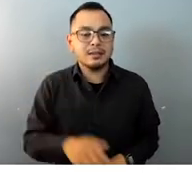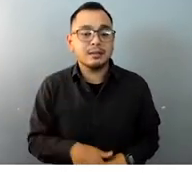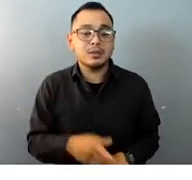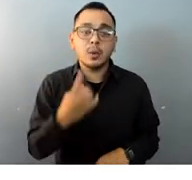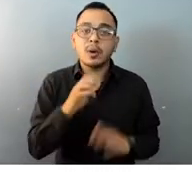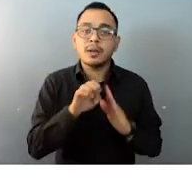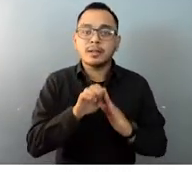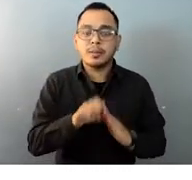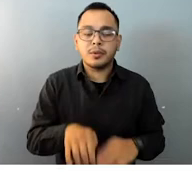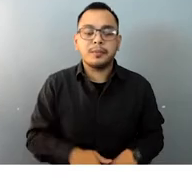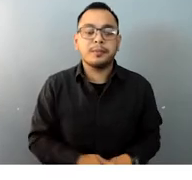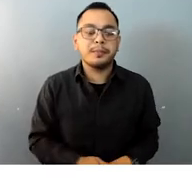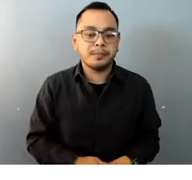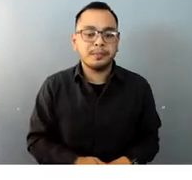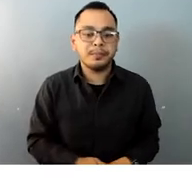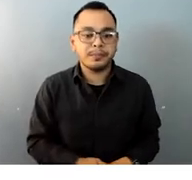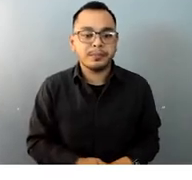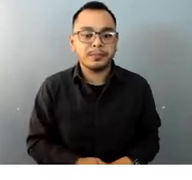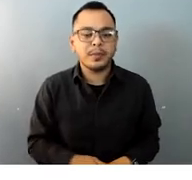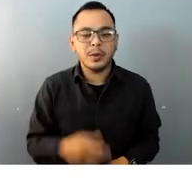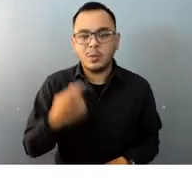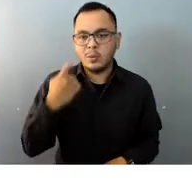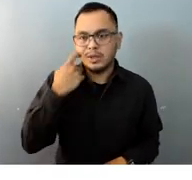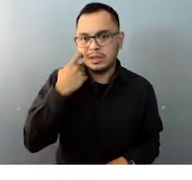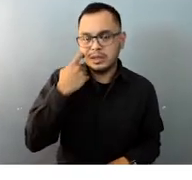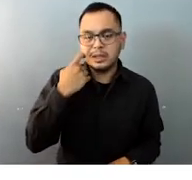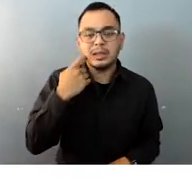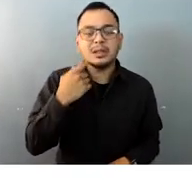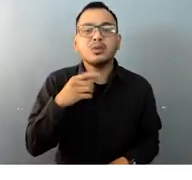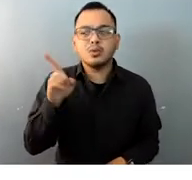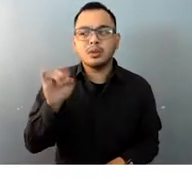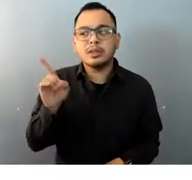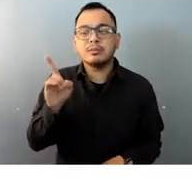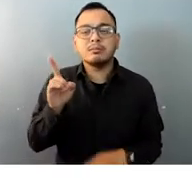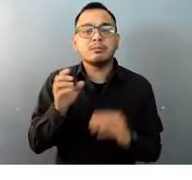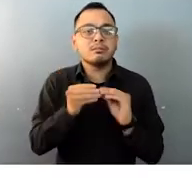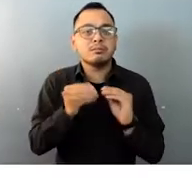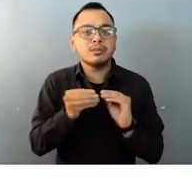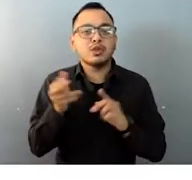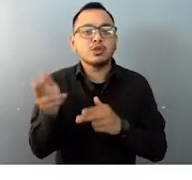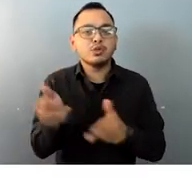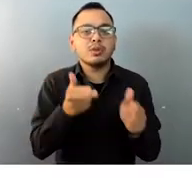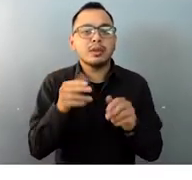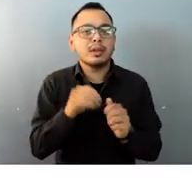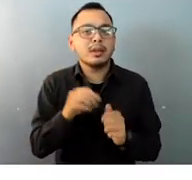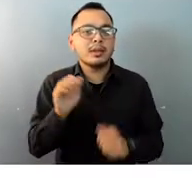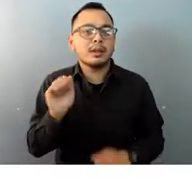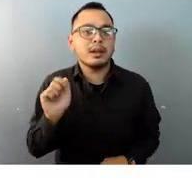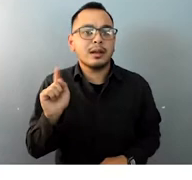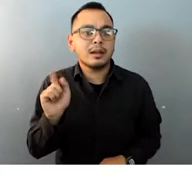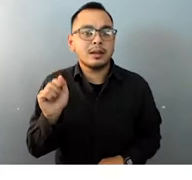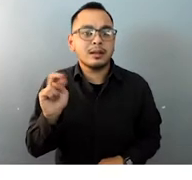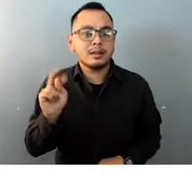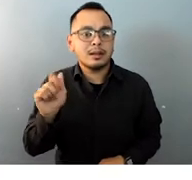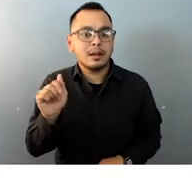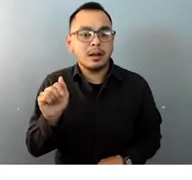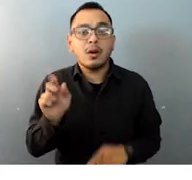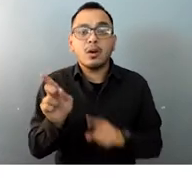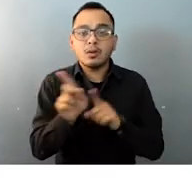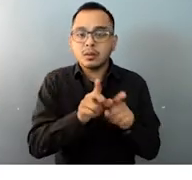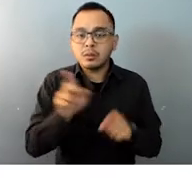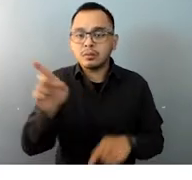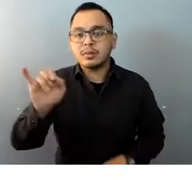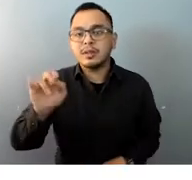of hate. And to give you an example, for instance, very recently, you did mention the shootings in